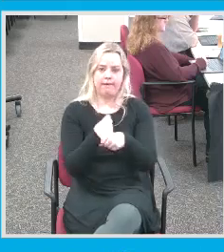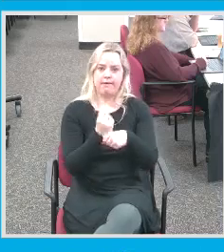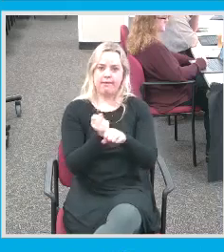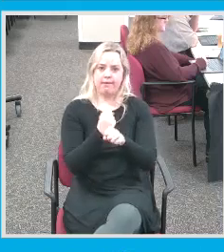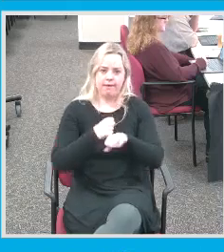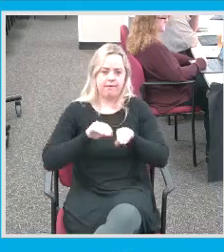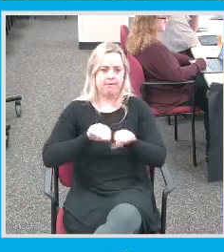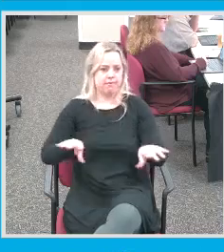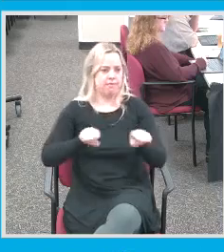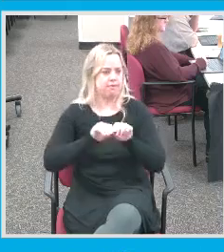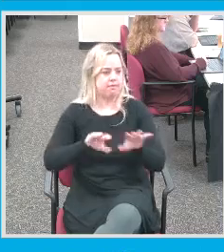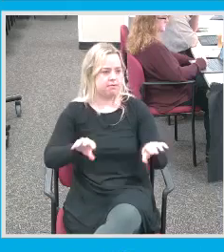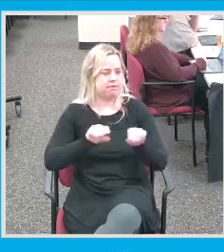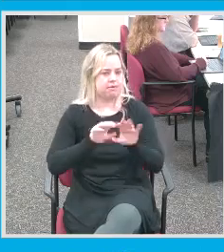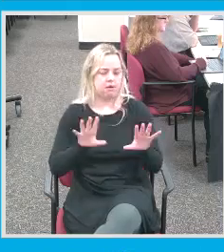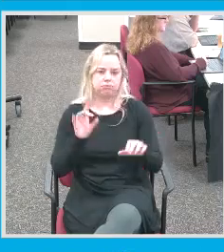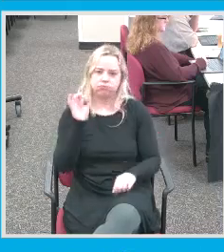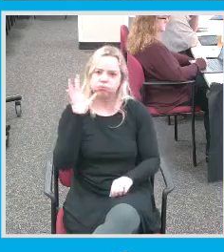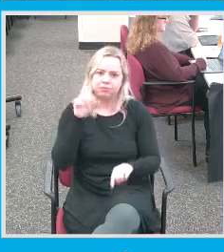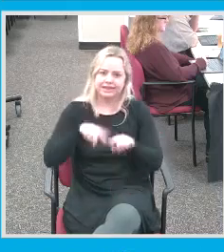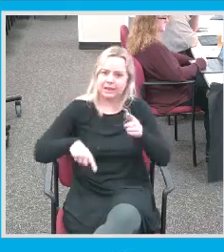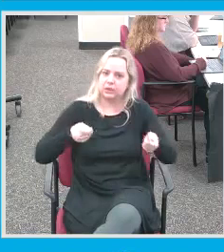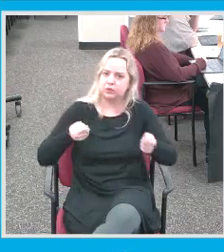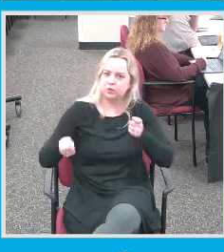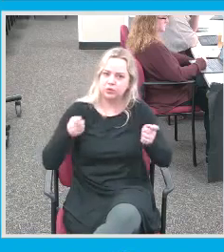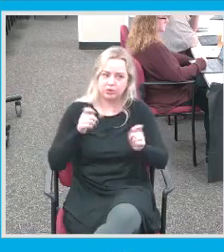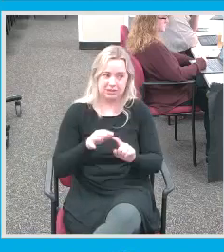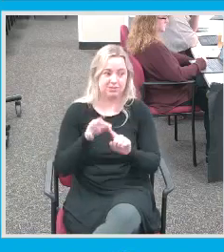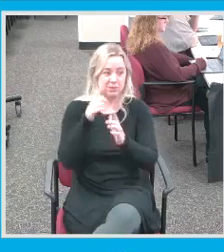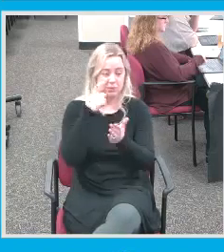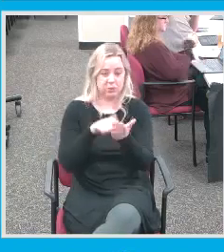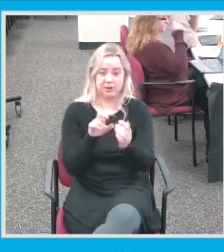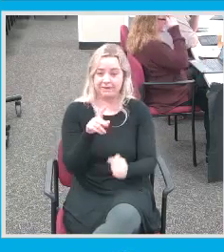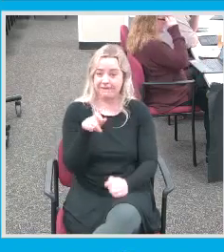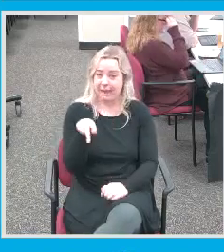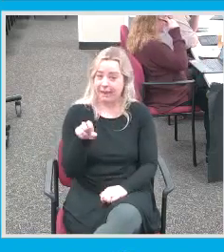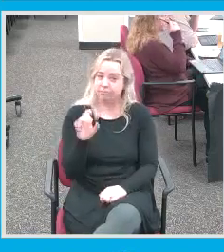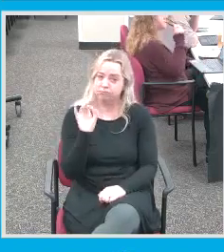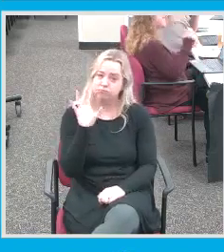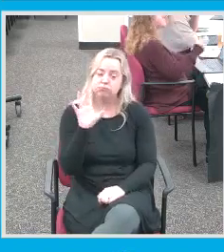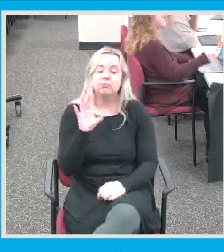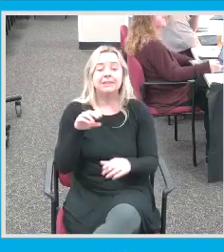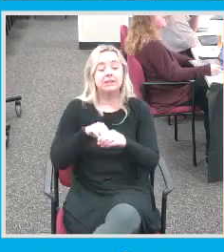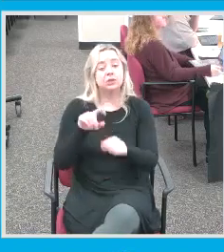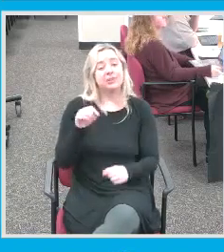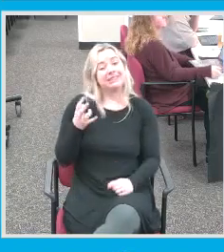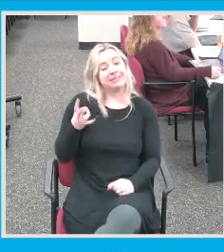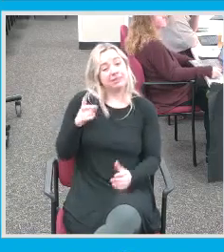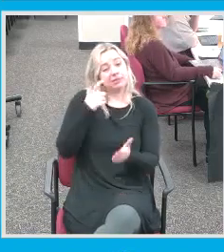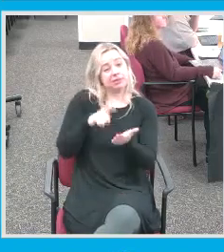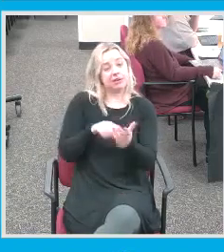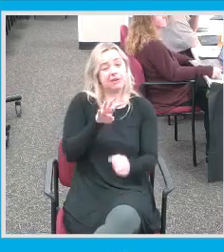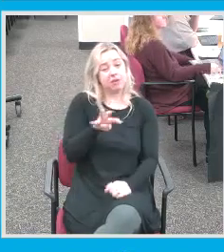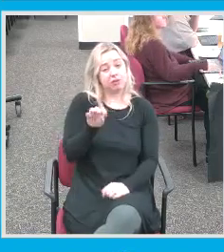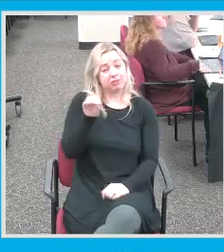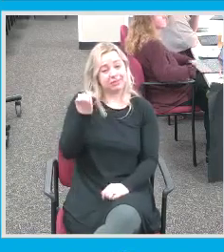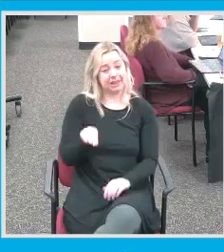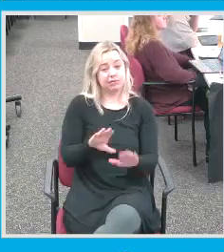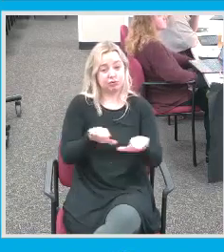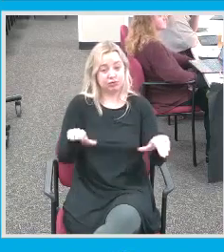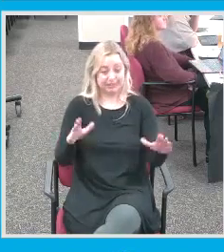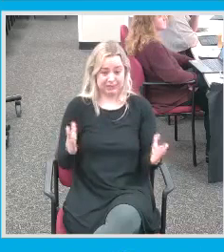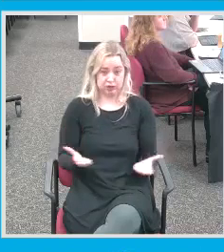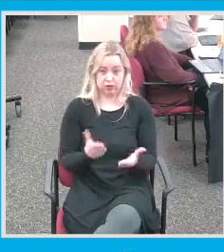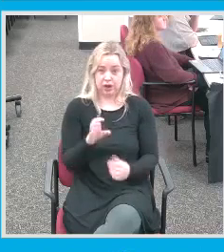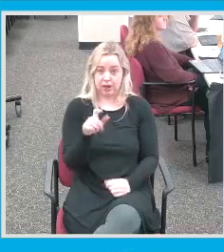with the vaping epidemic. You know, it was in 2017 that we learned that 44% of our kids in El Paso County had